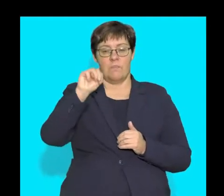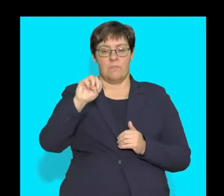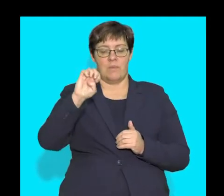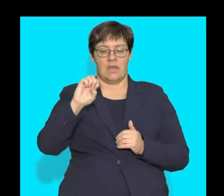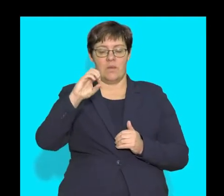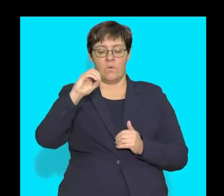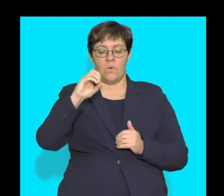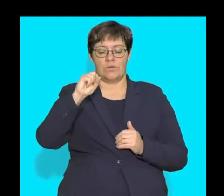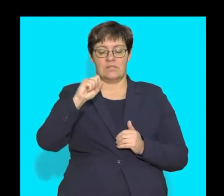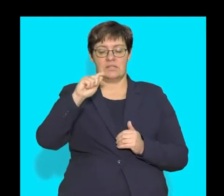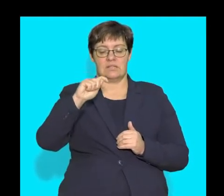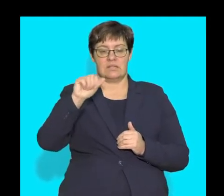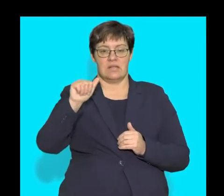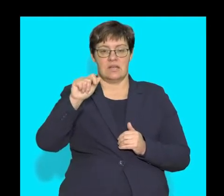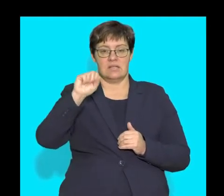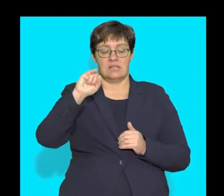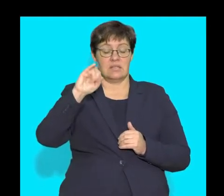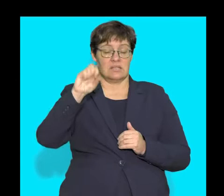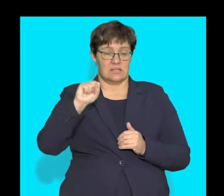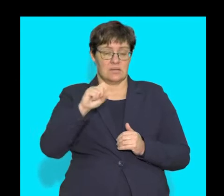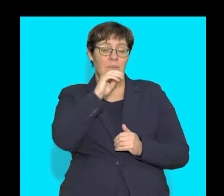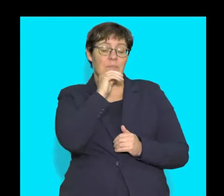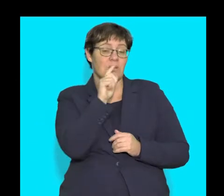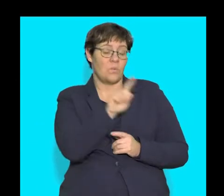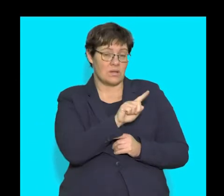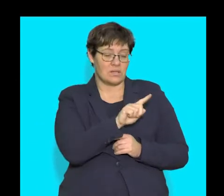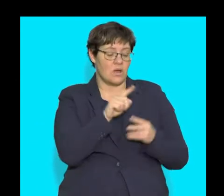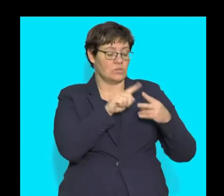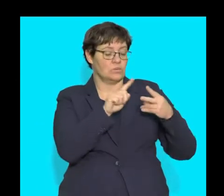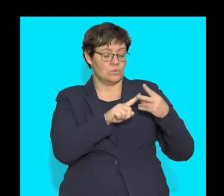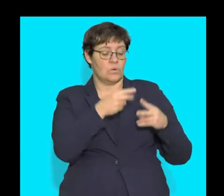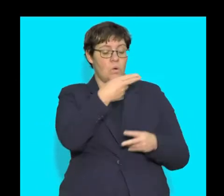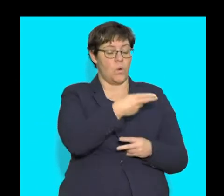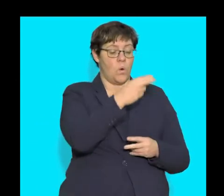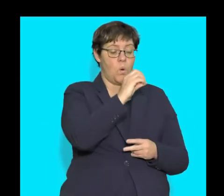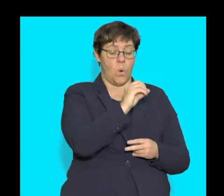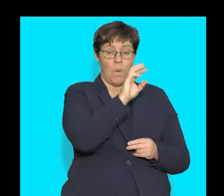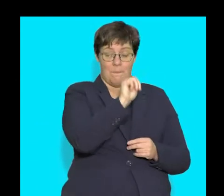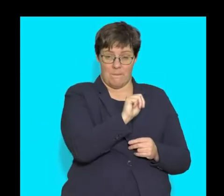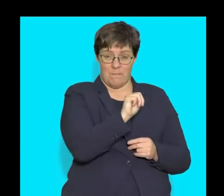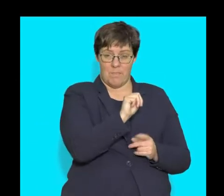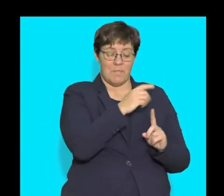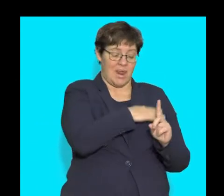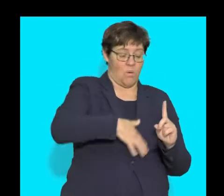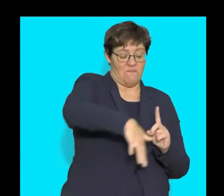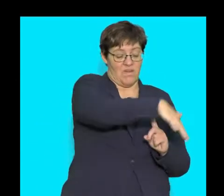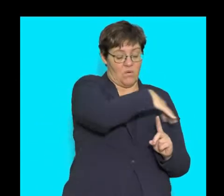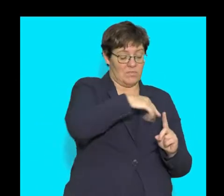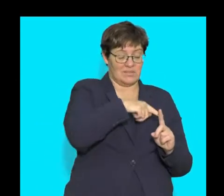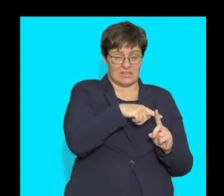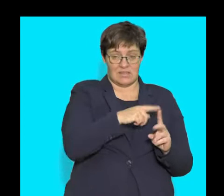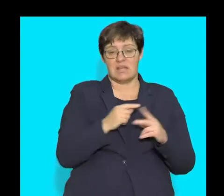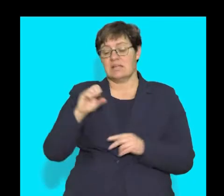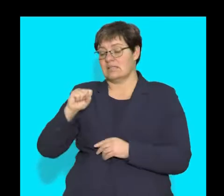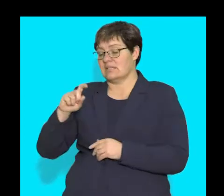up the word homeostasis, it refers to two words, home, which refers to environment, and